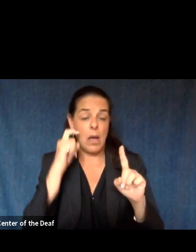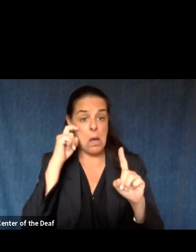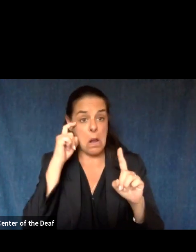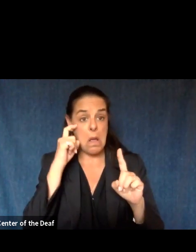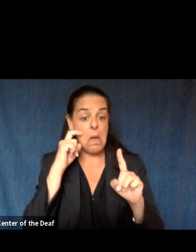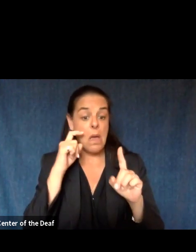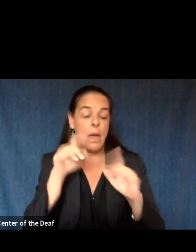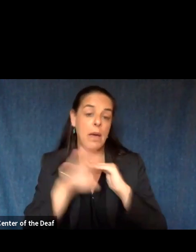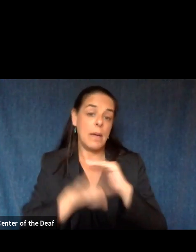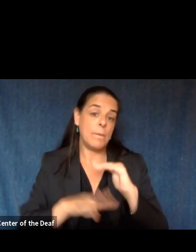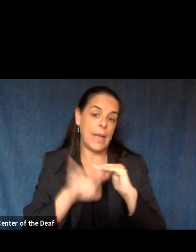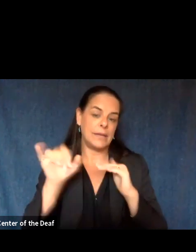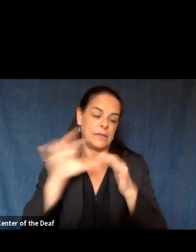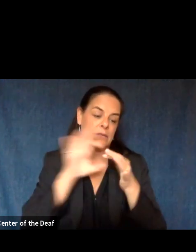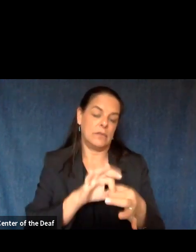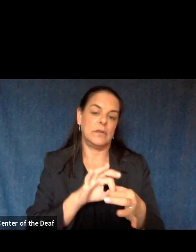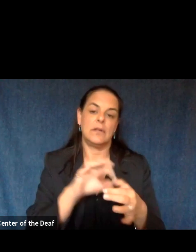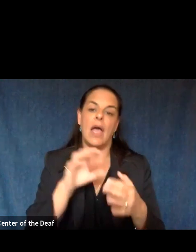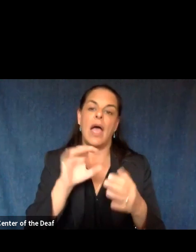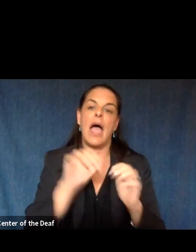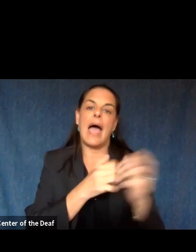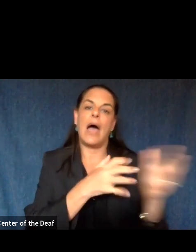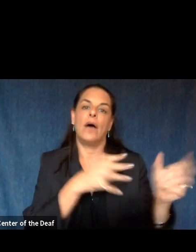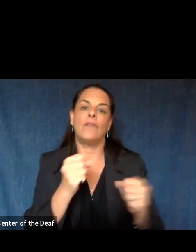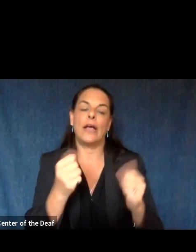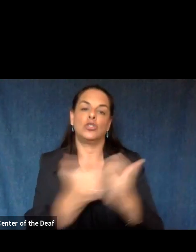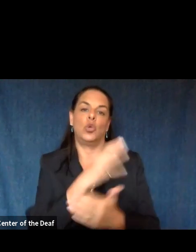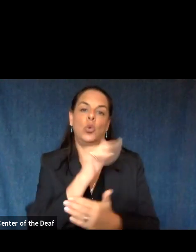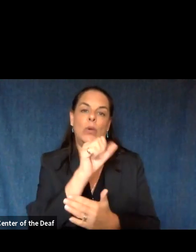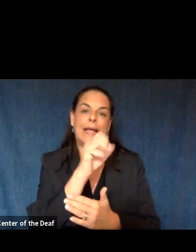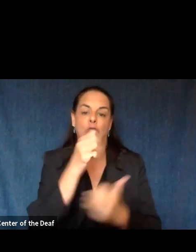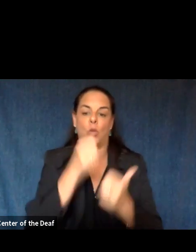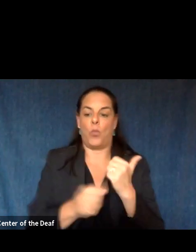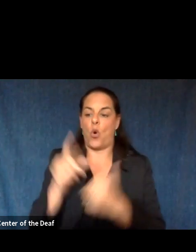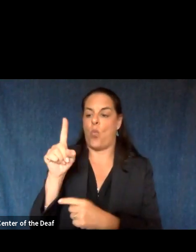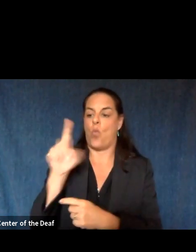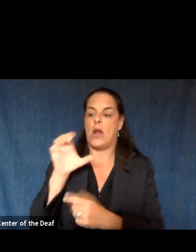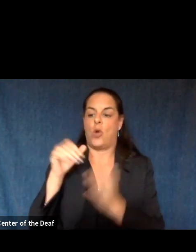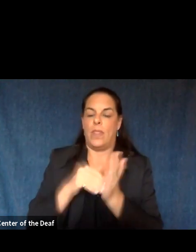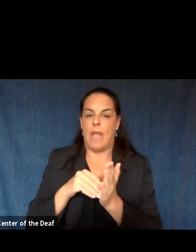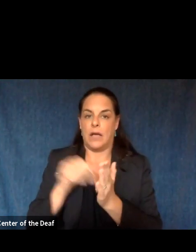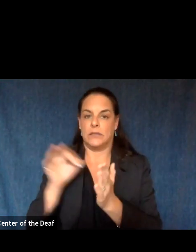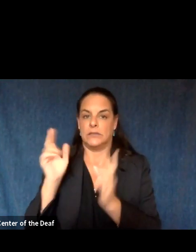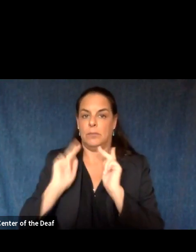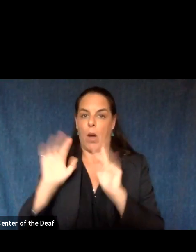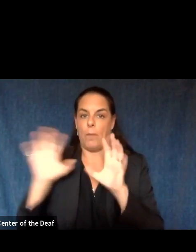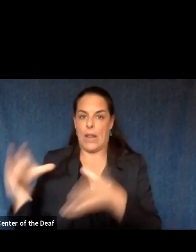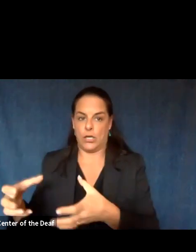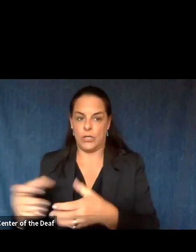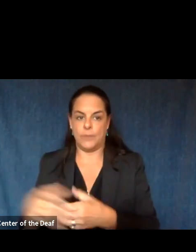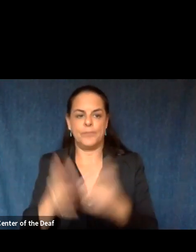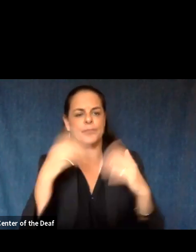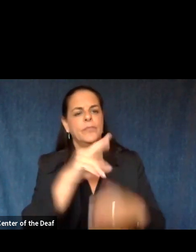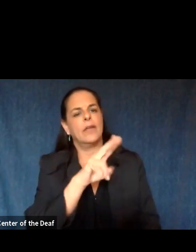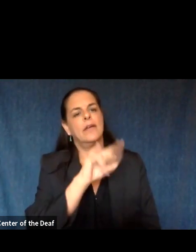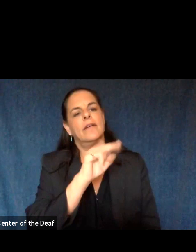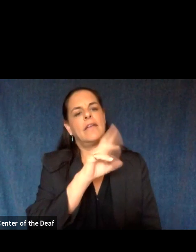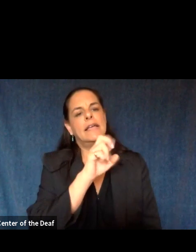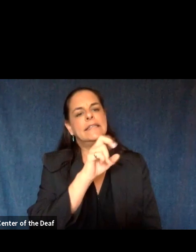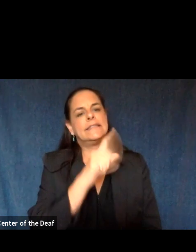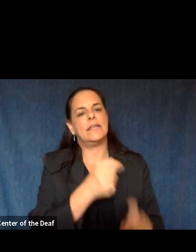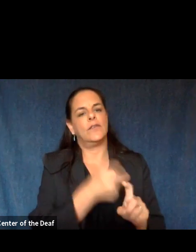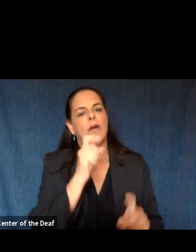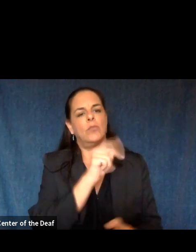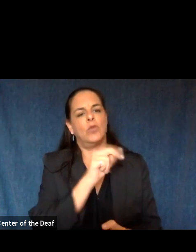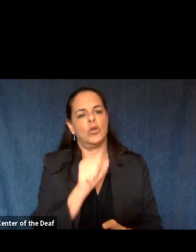essentially it's related to the rate of new cases per 100,000 of our population. From Vincent with the Sentinel, he,